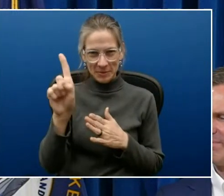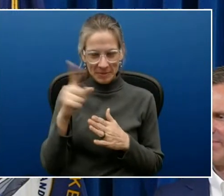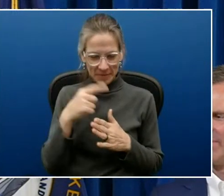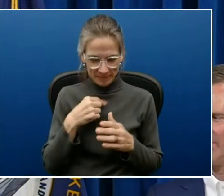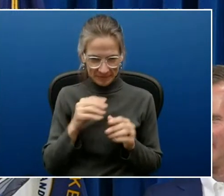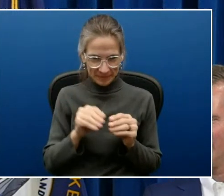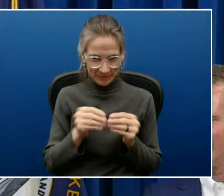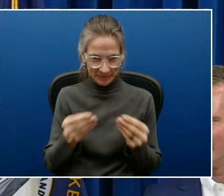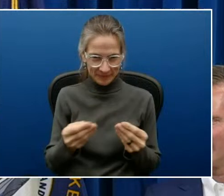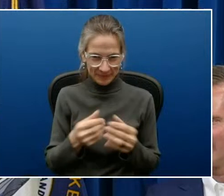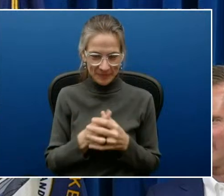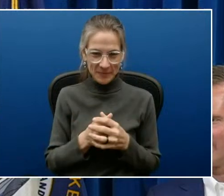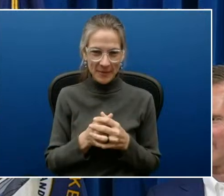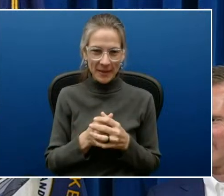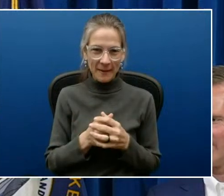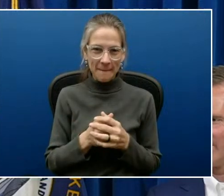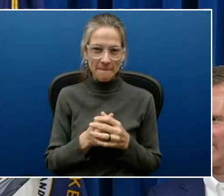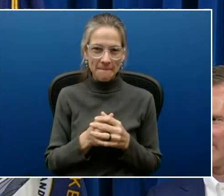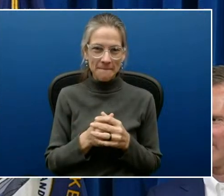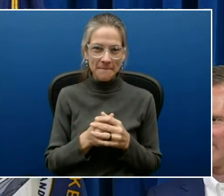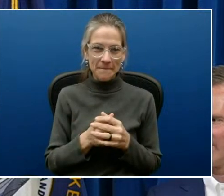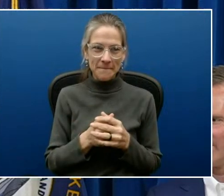us.